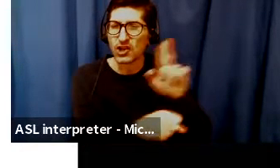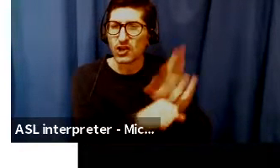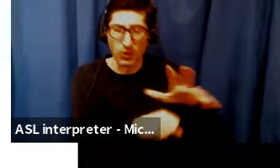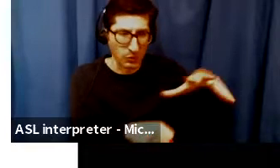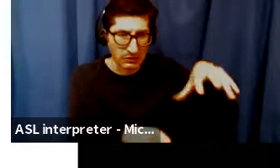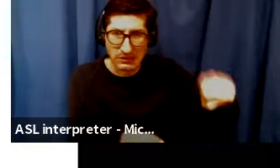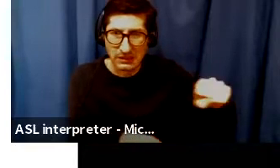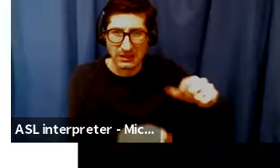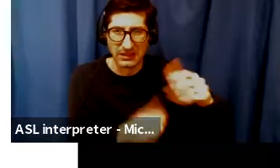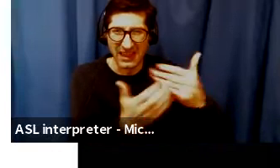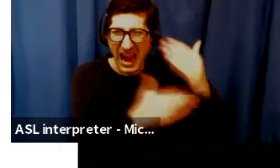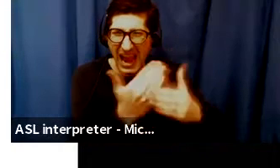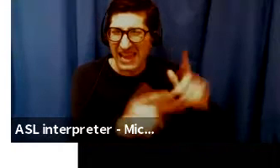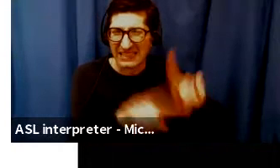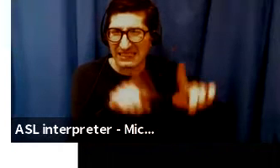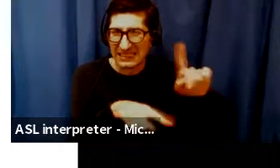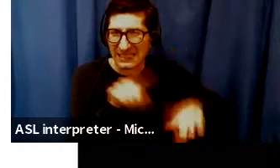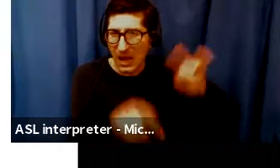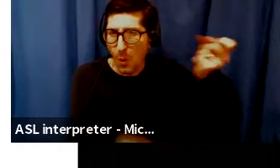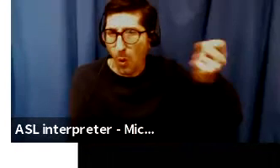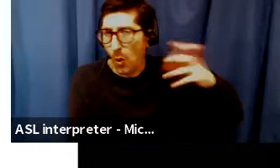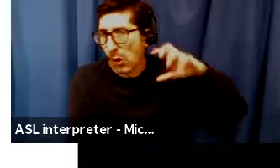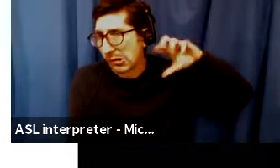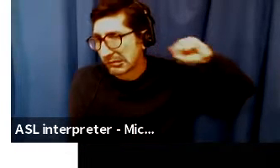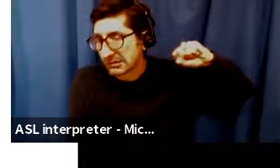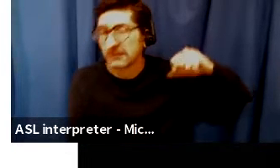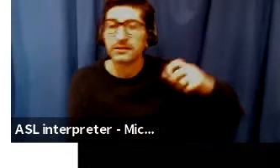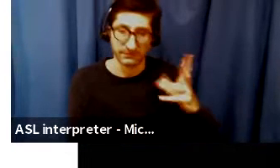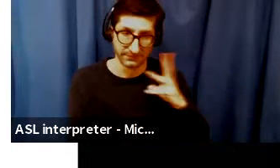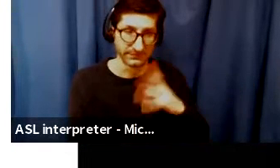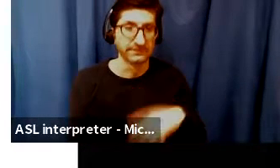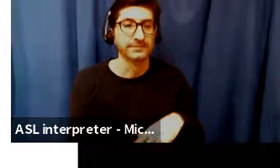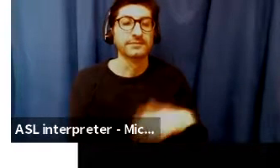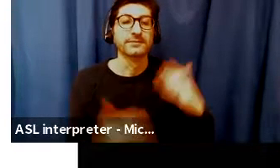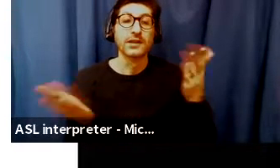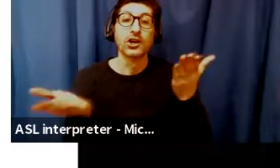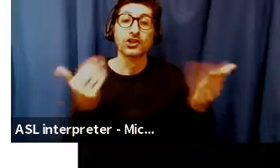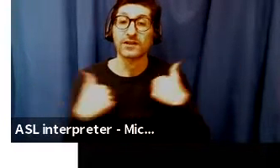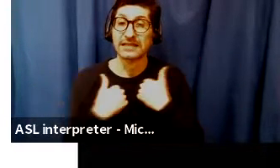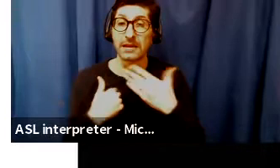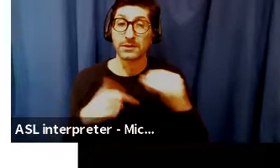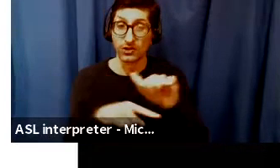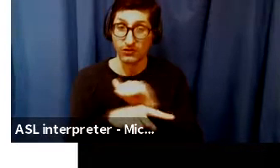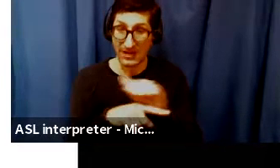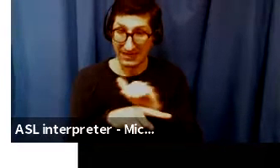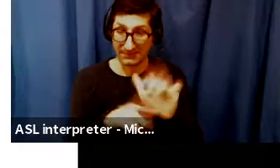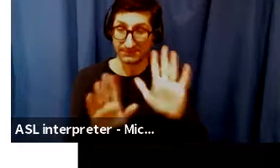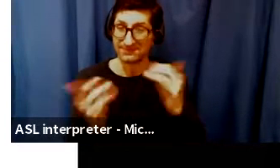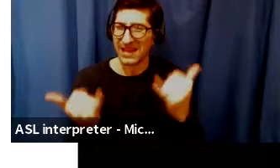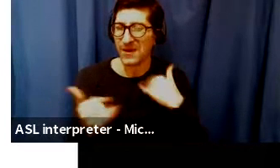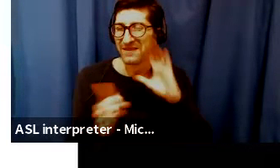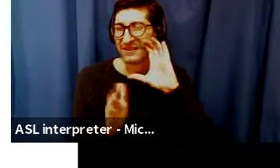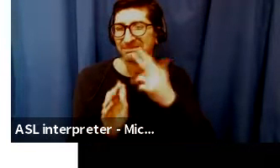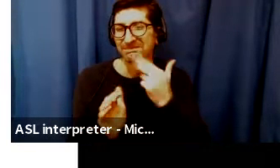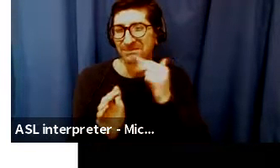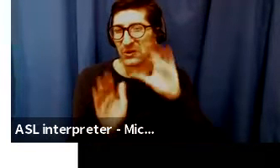has to be under the person's control. Service animals in training, and here we have a photo of a very cute little puppy, service